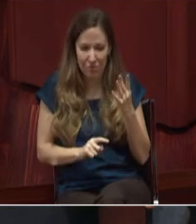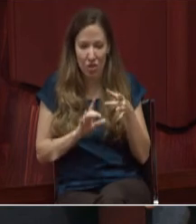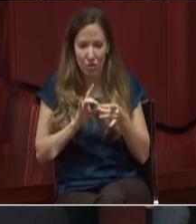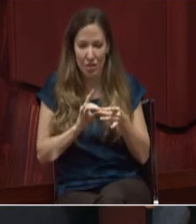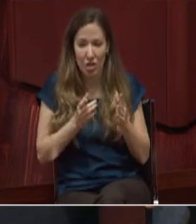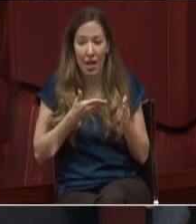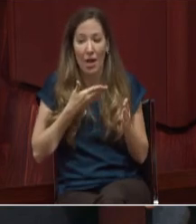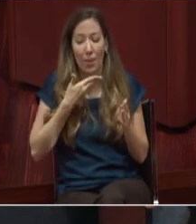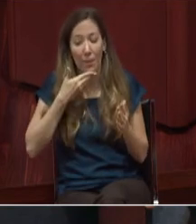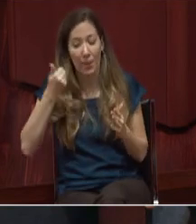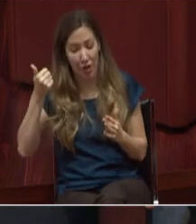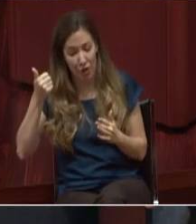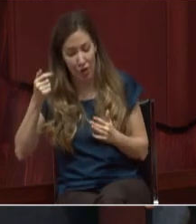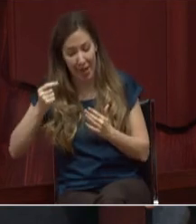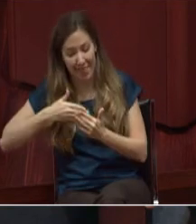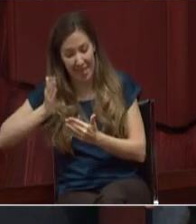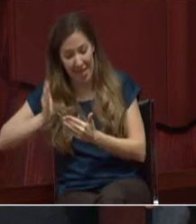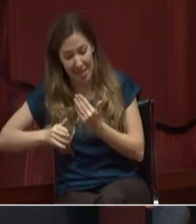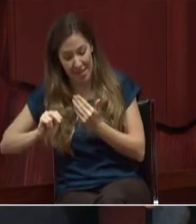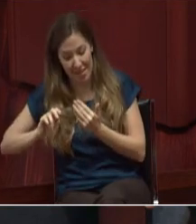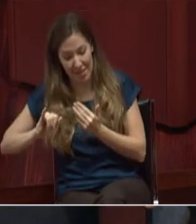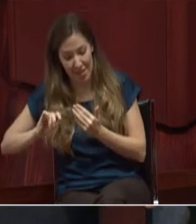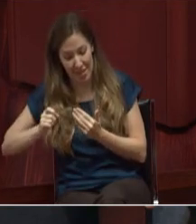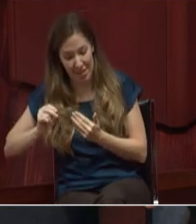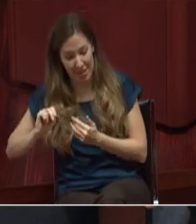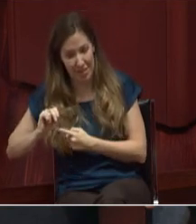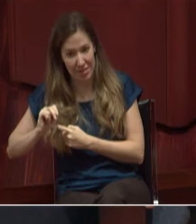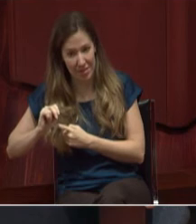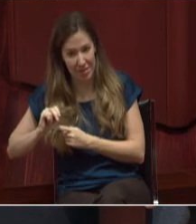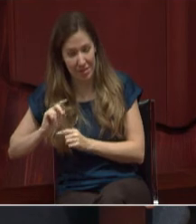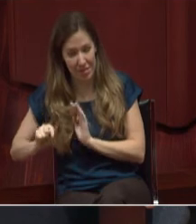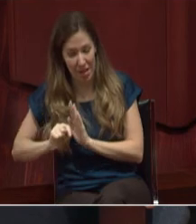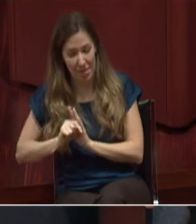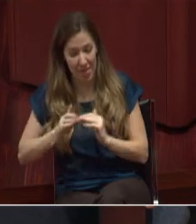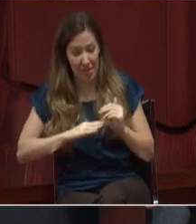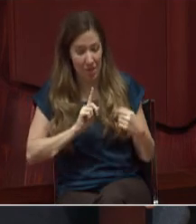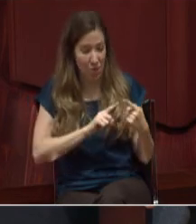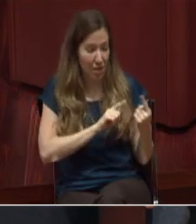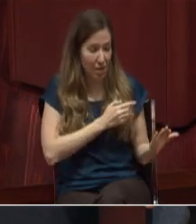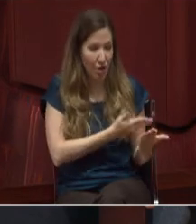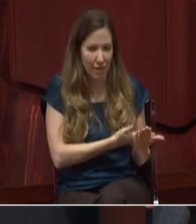at the end of the Nixon presidency than they when he had arrived, clearly.